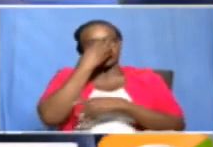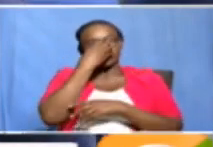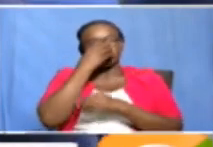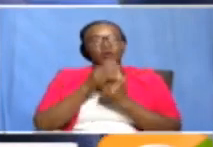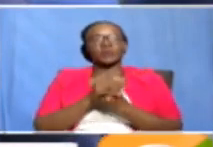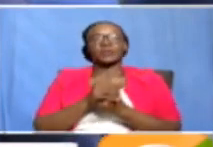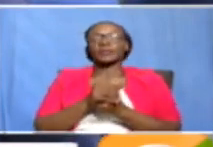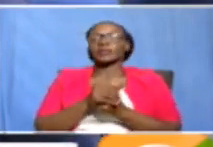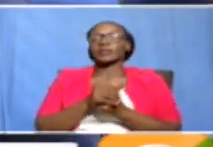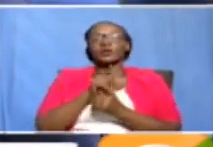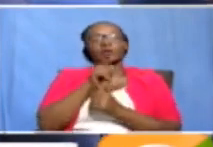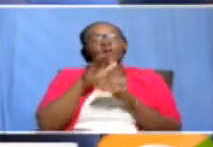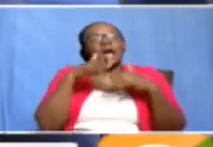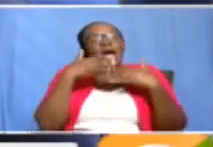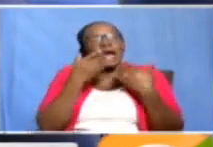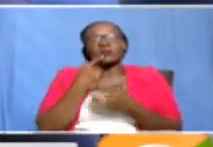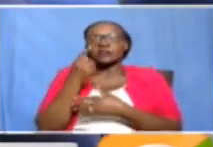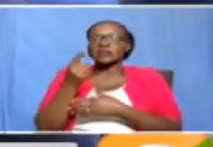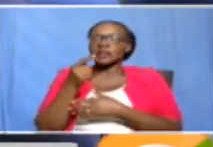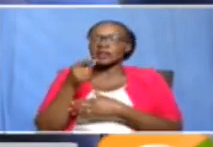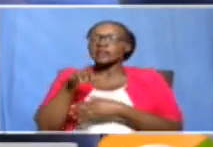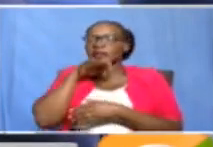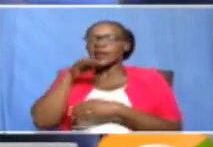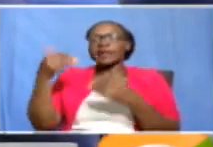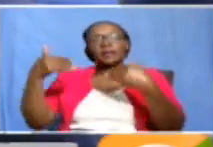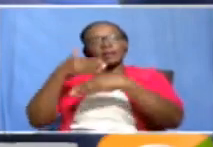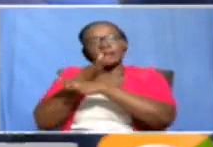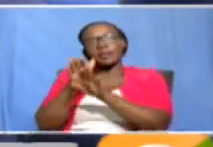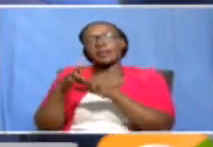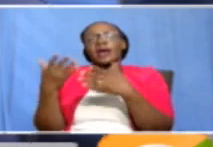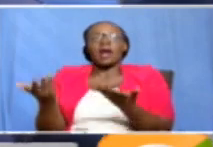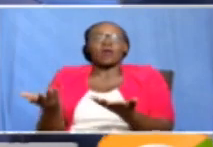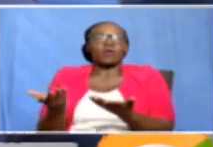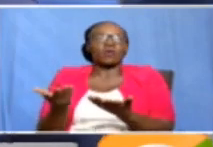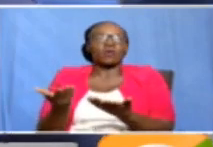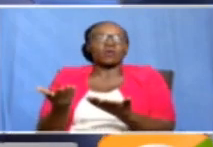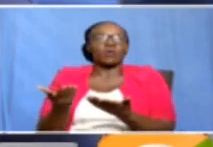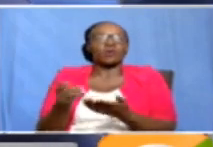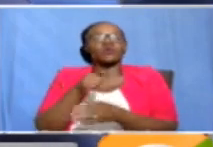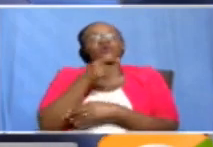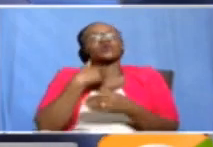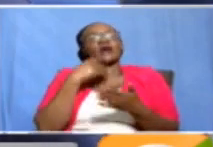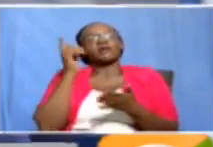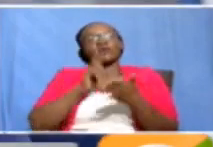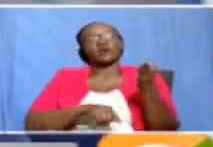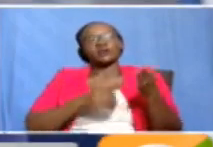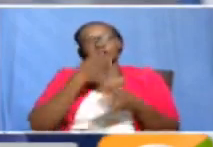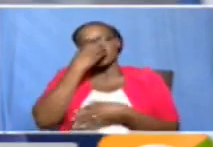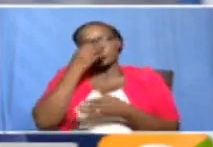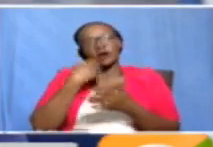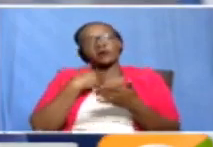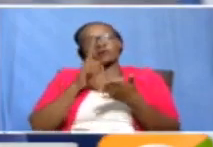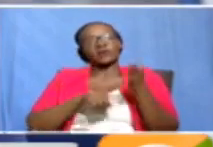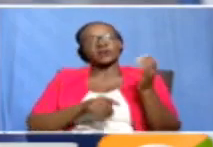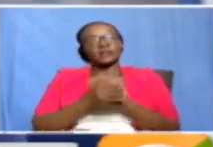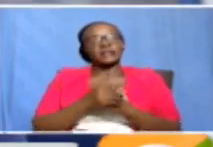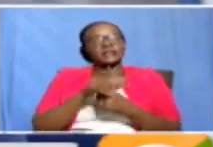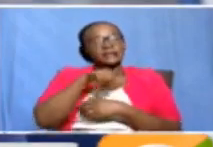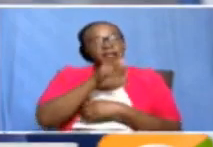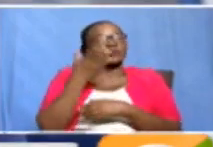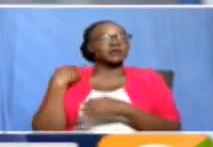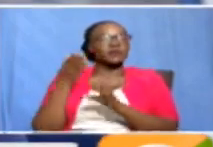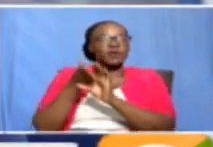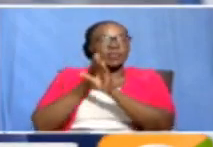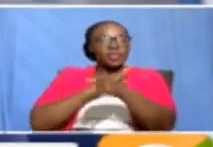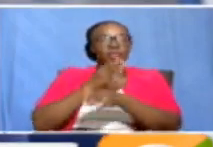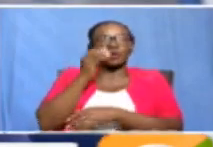Raila Odinga a conman? How? Conmanship gani amekukoni? Wewe una nini ya kukoniwa kwanza? Alihama chama cha ODM, chama cha